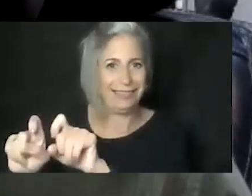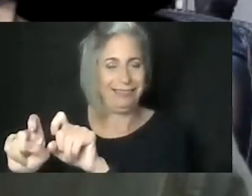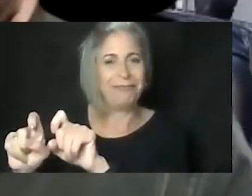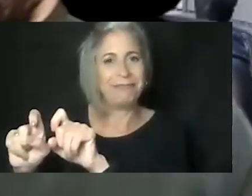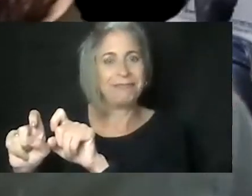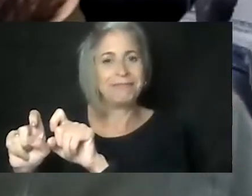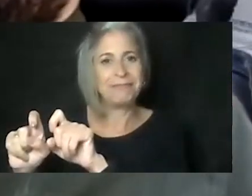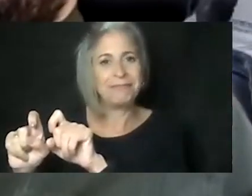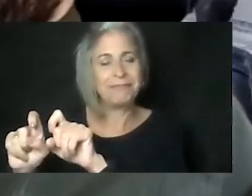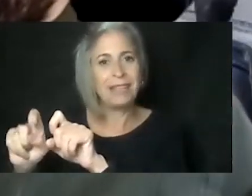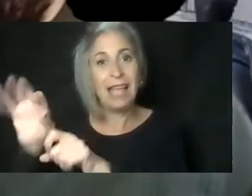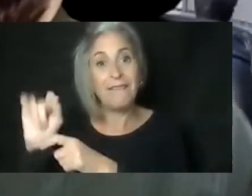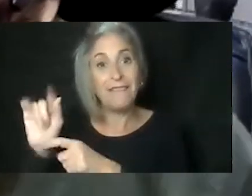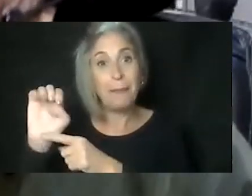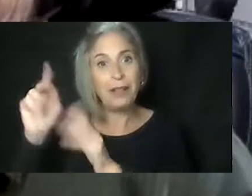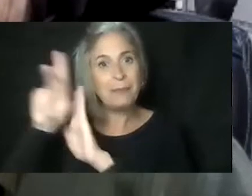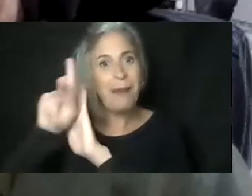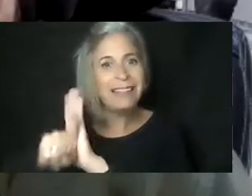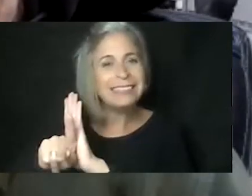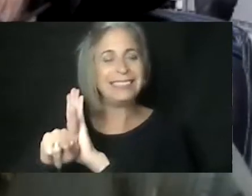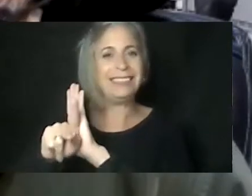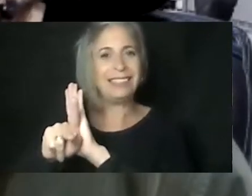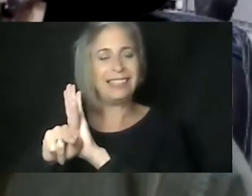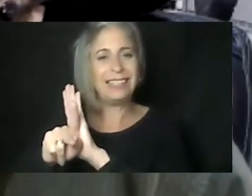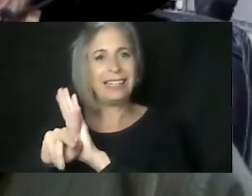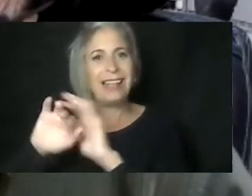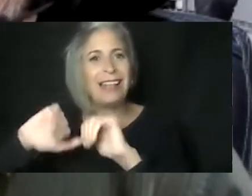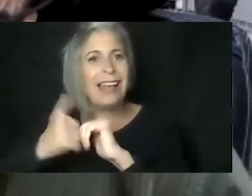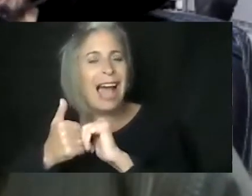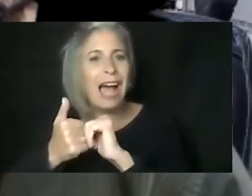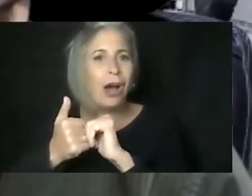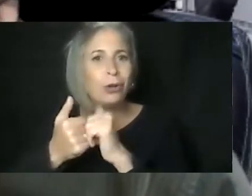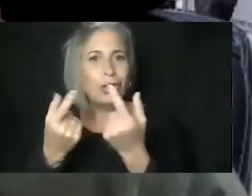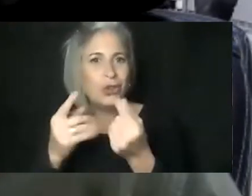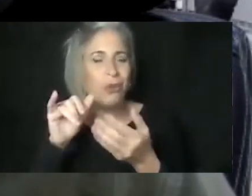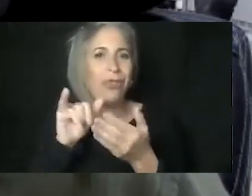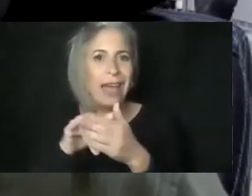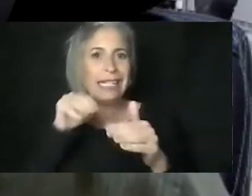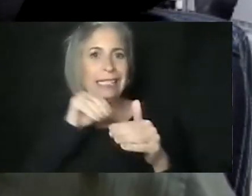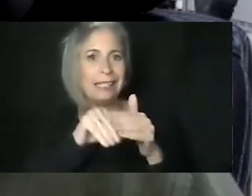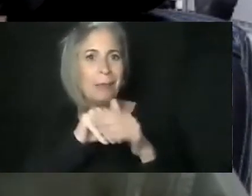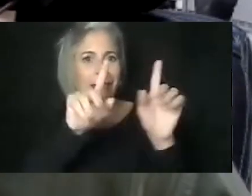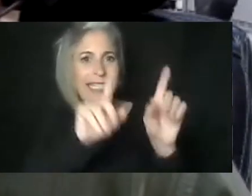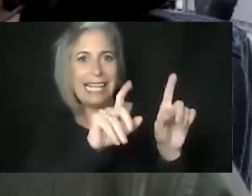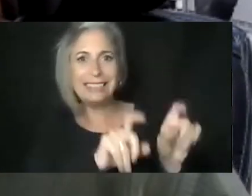on Fable's policies and on how to kind of do that accessibility